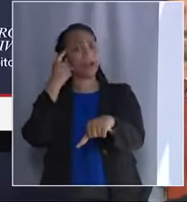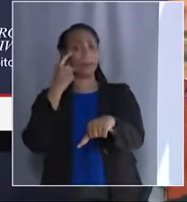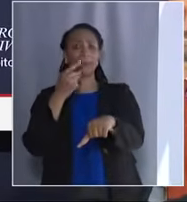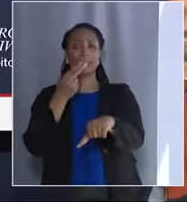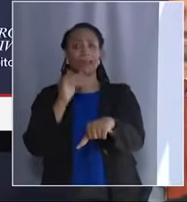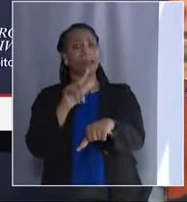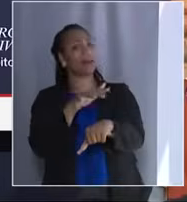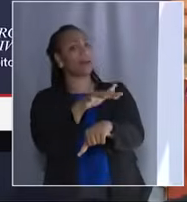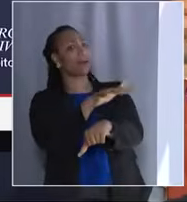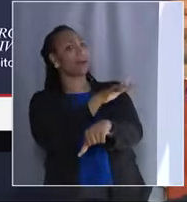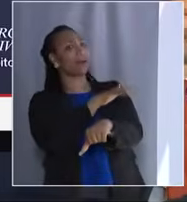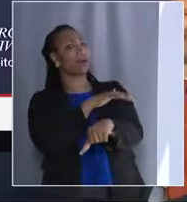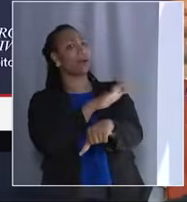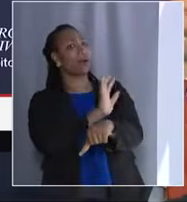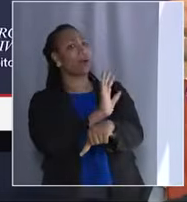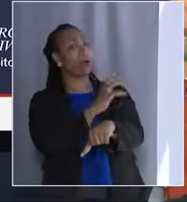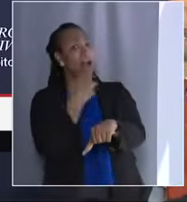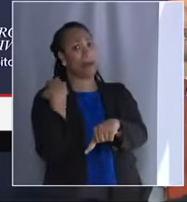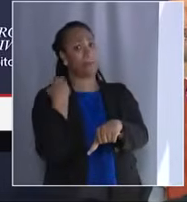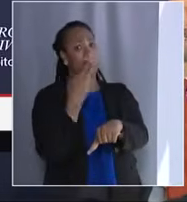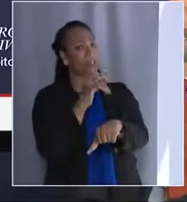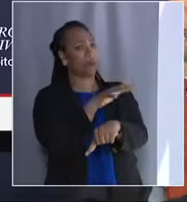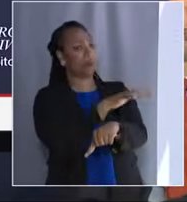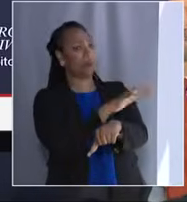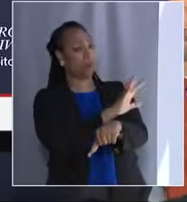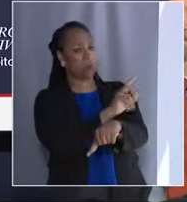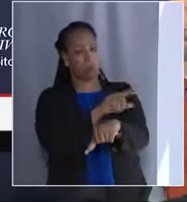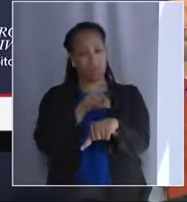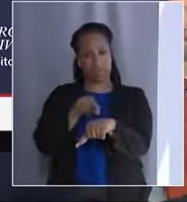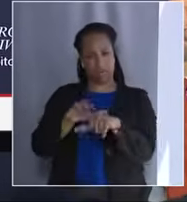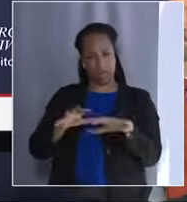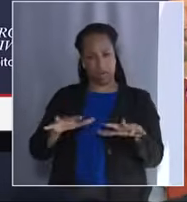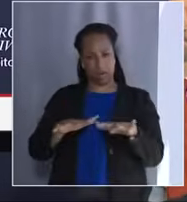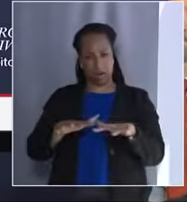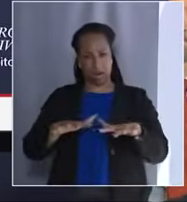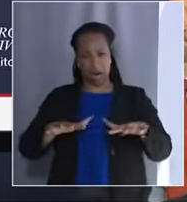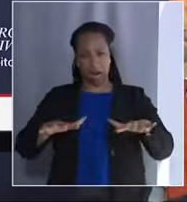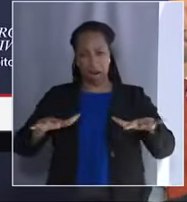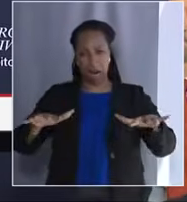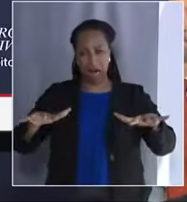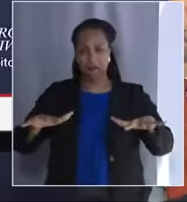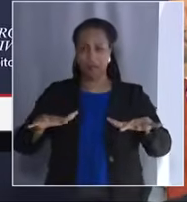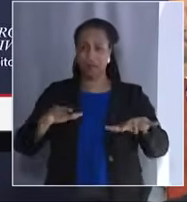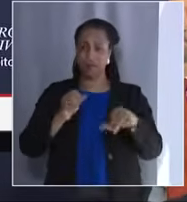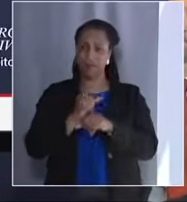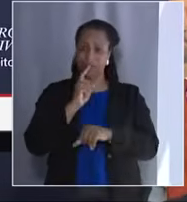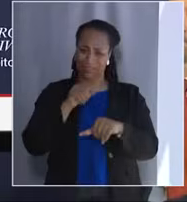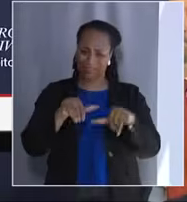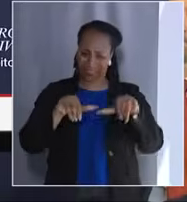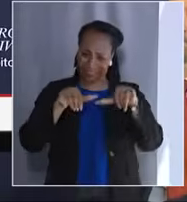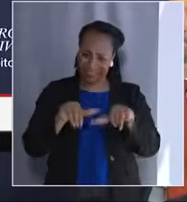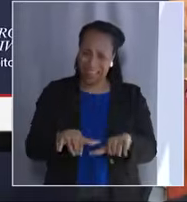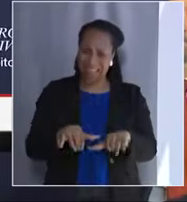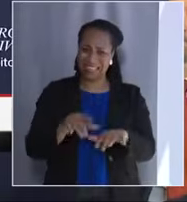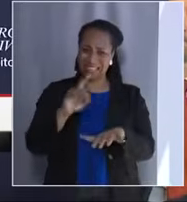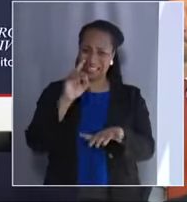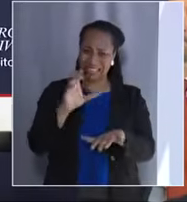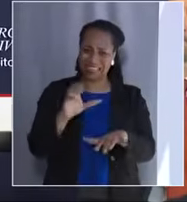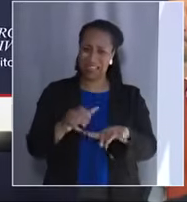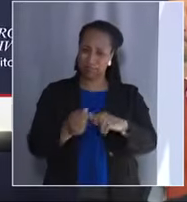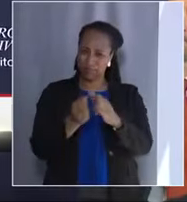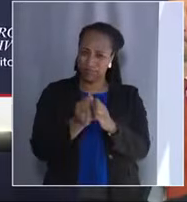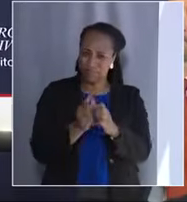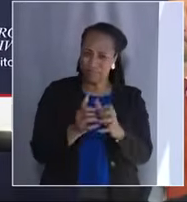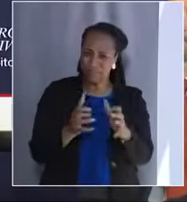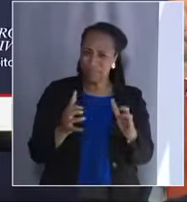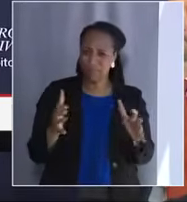D.C. And so we have been proud to work with the university to make sure that the